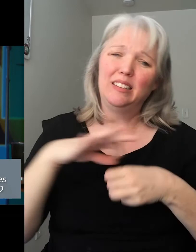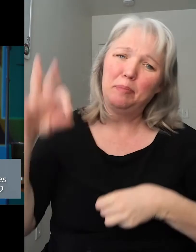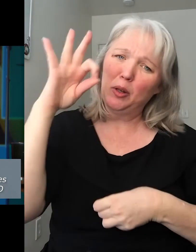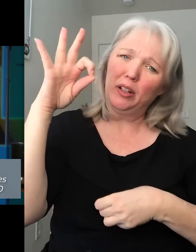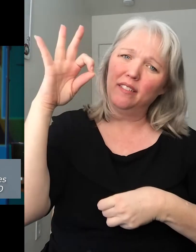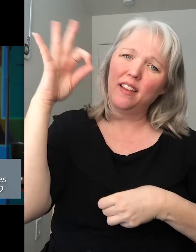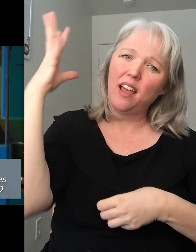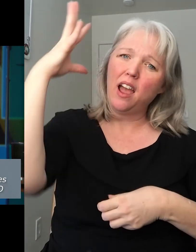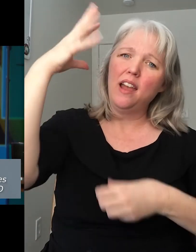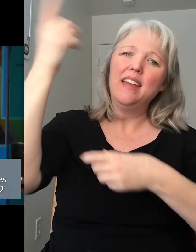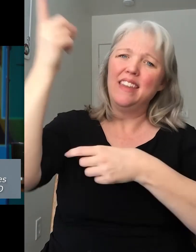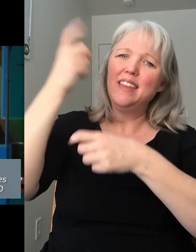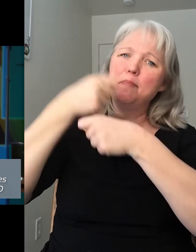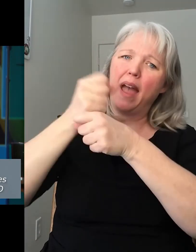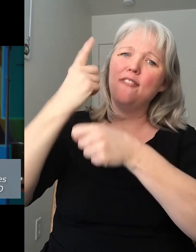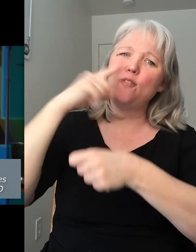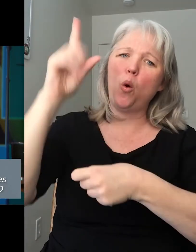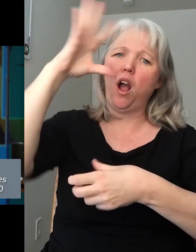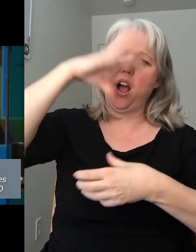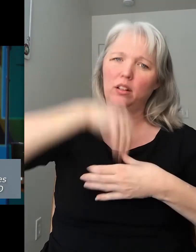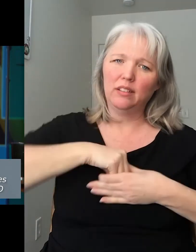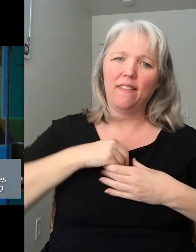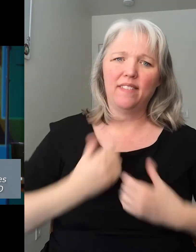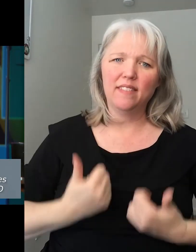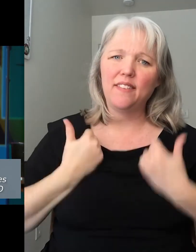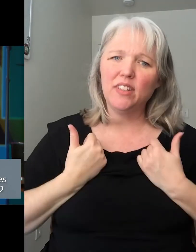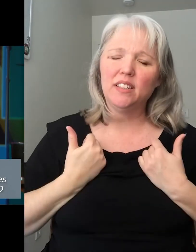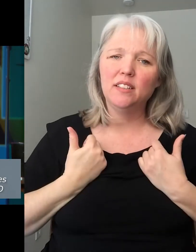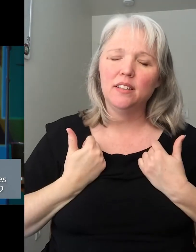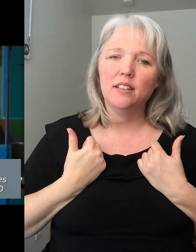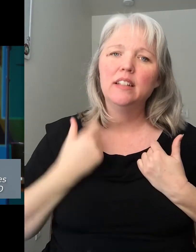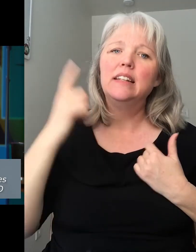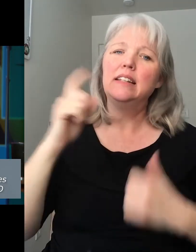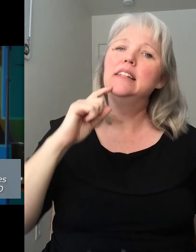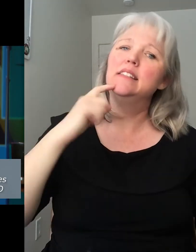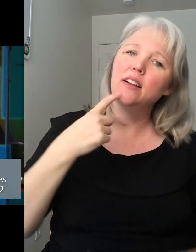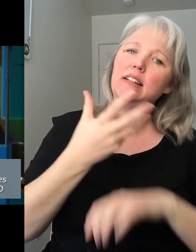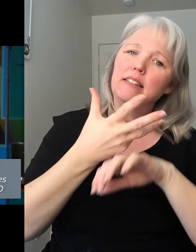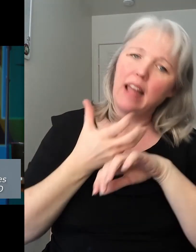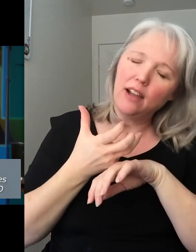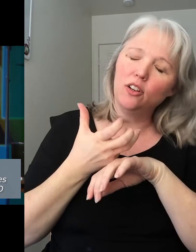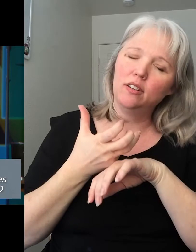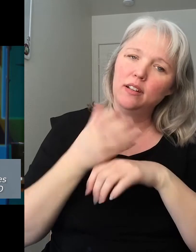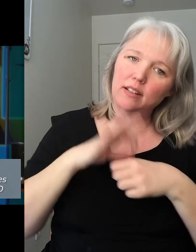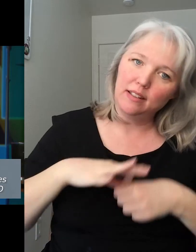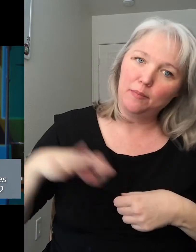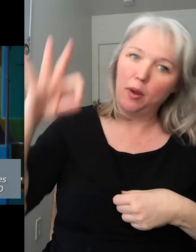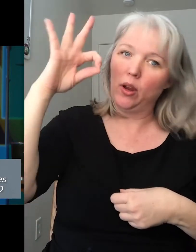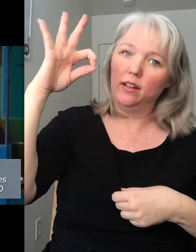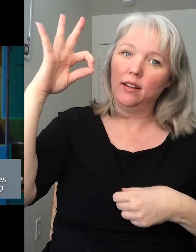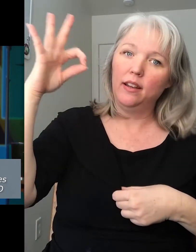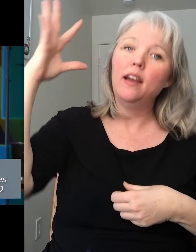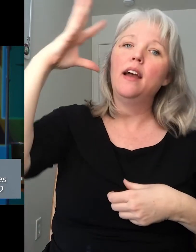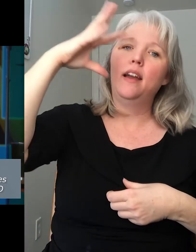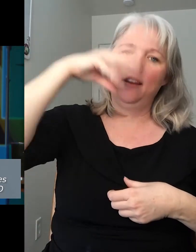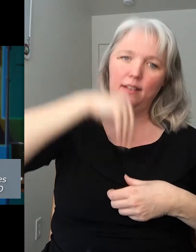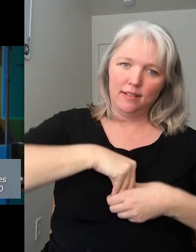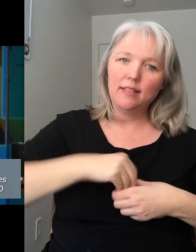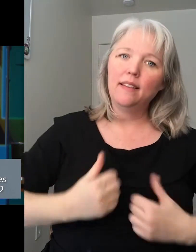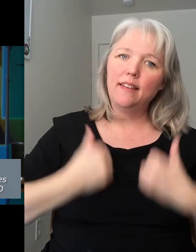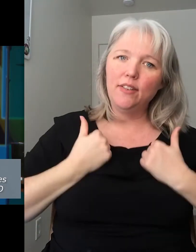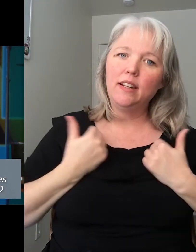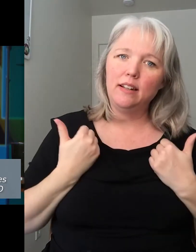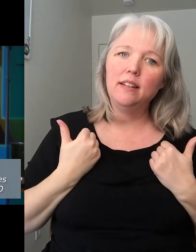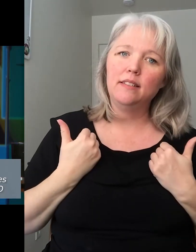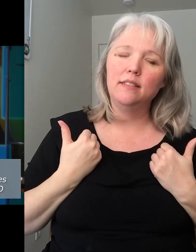which he has made to dwell in us. He jealously desires the spirit which he has made